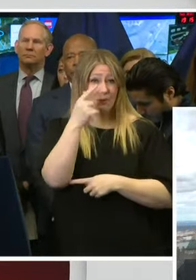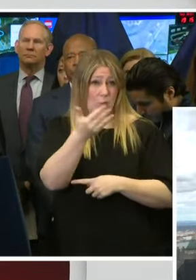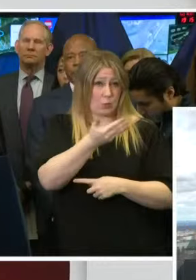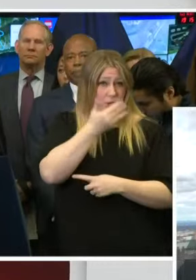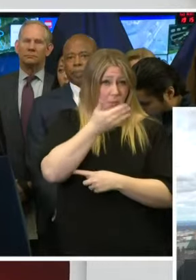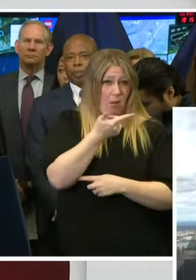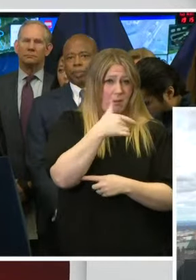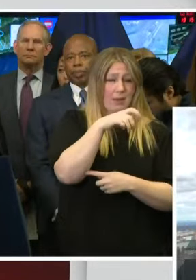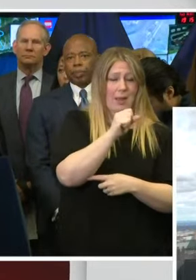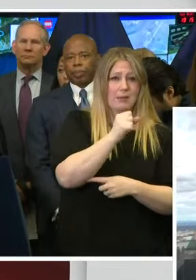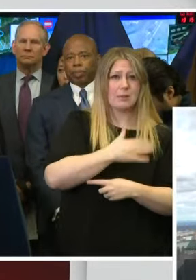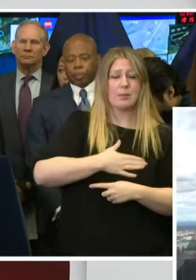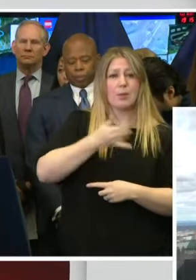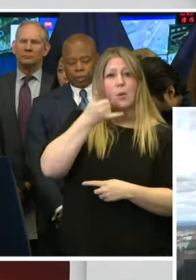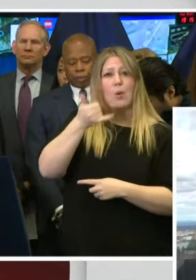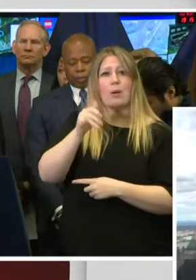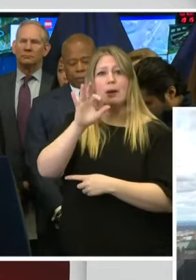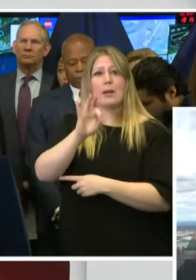911 or